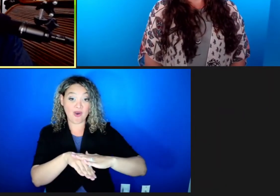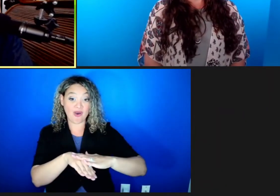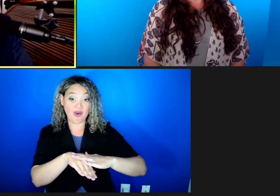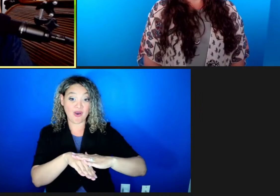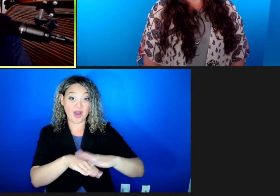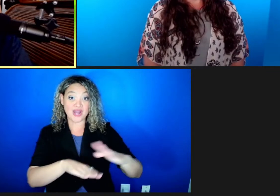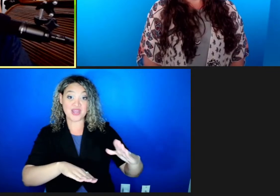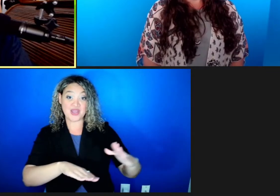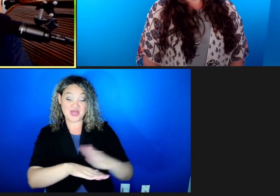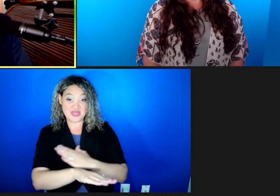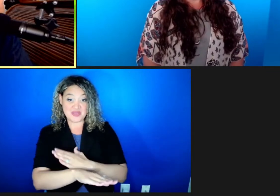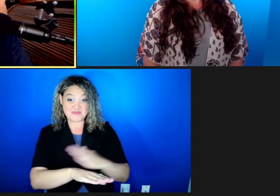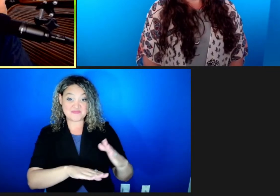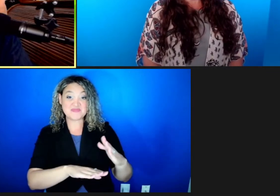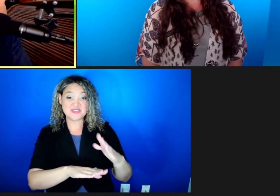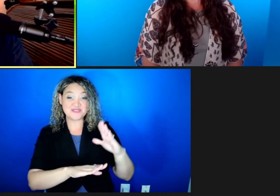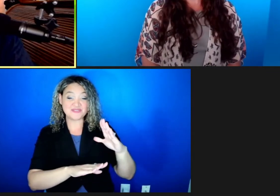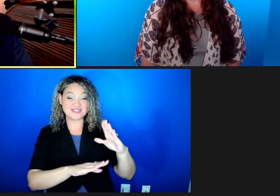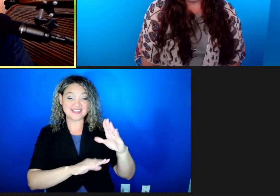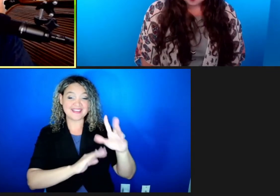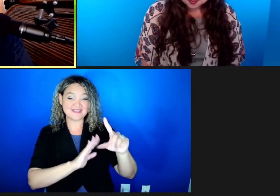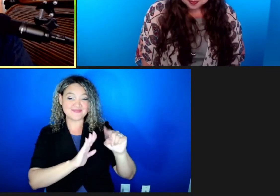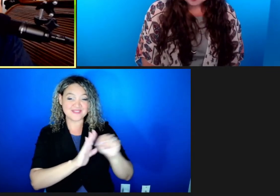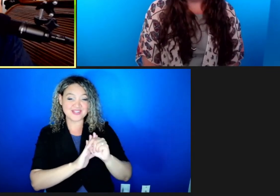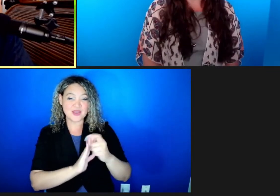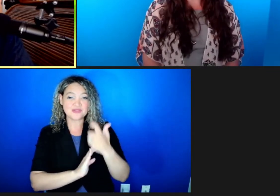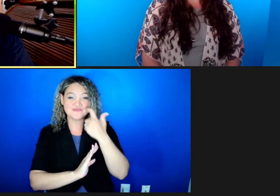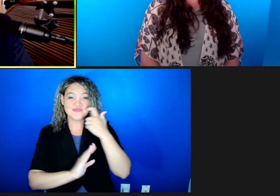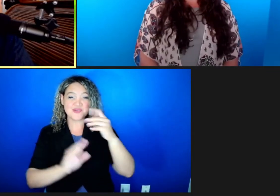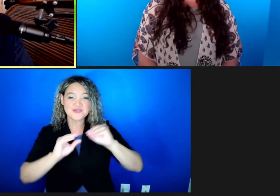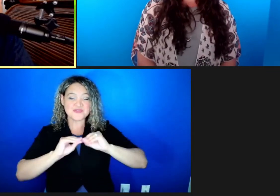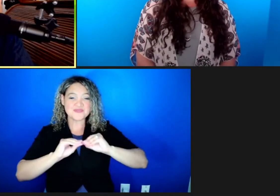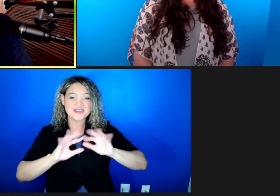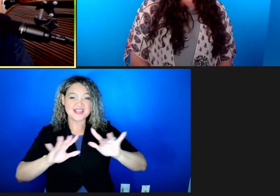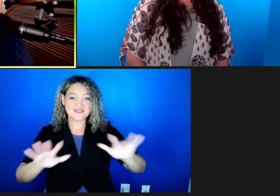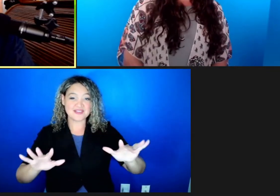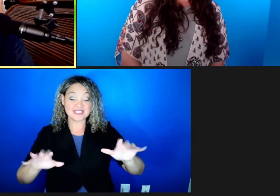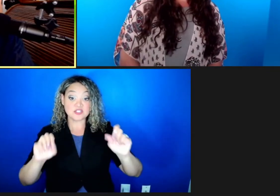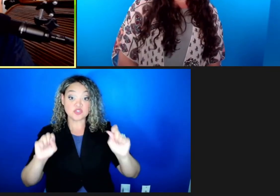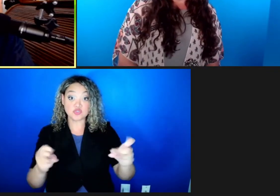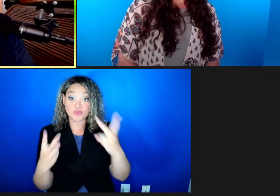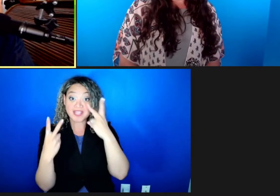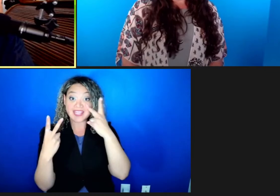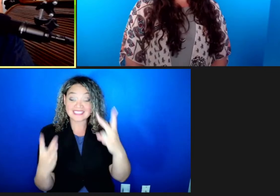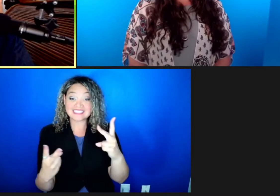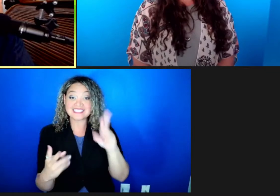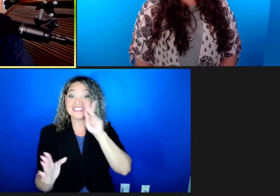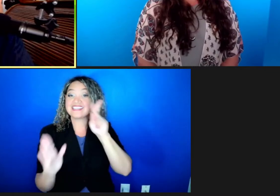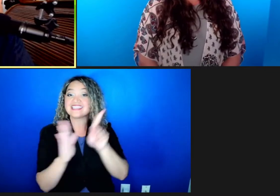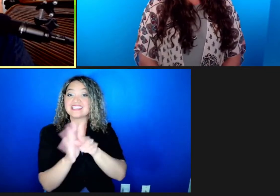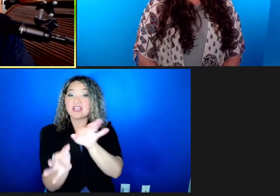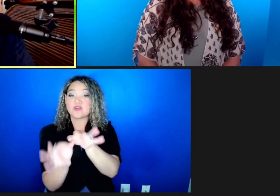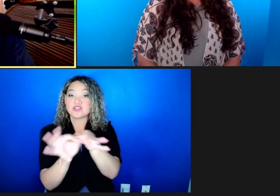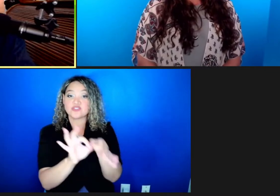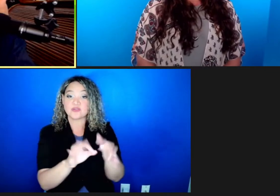music videos that we're about ready to release openly. You can see, by the way, Kira interpreting, I believe, on Climate Crisis. Isn't